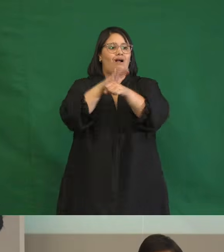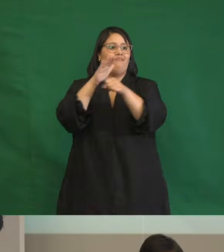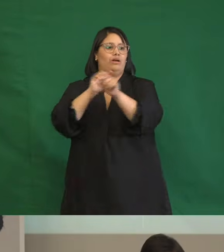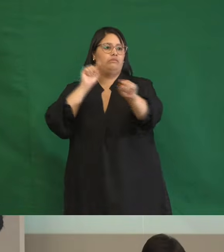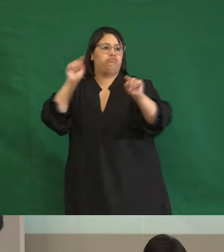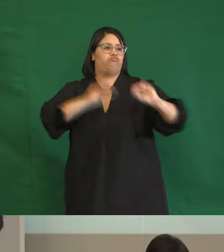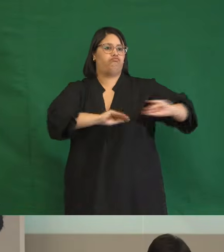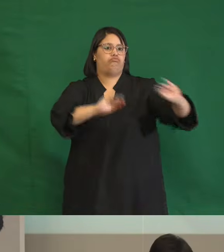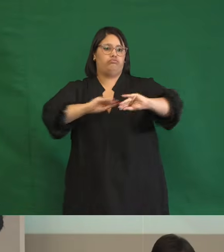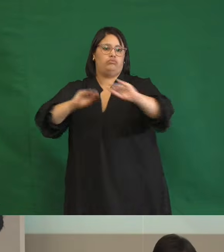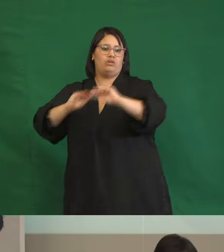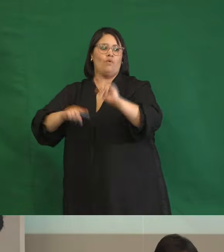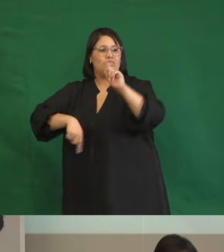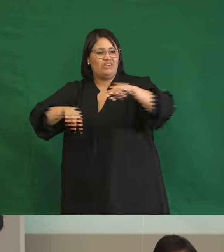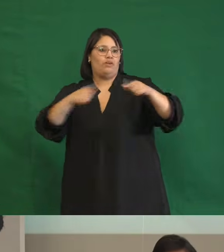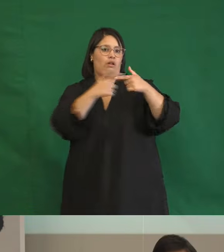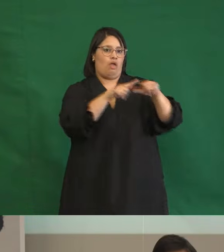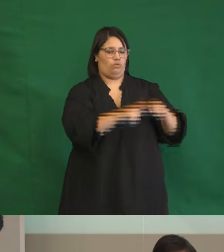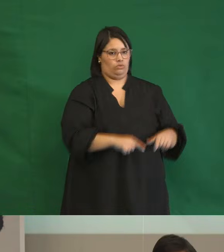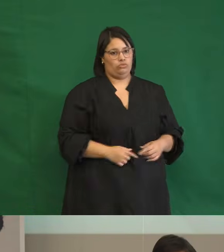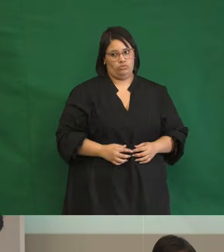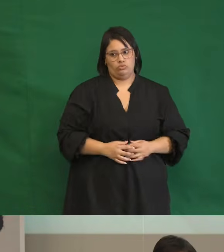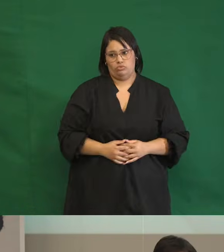of all of these language groups.